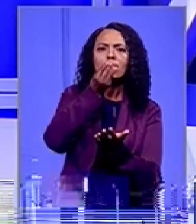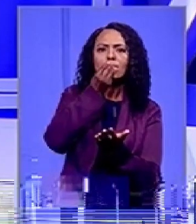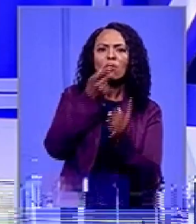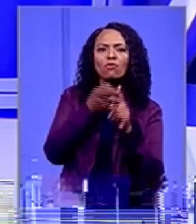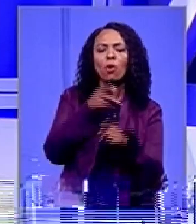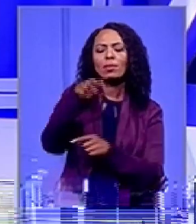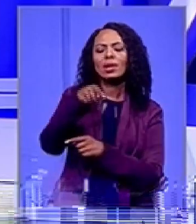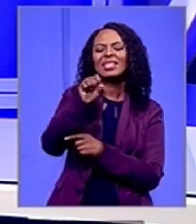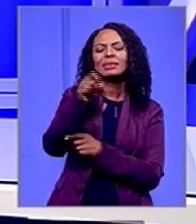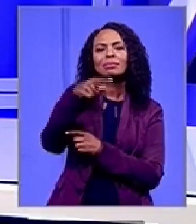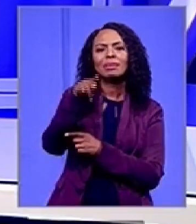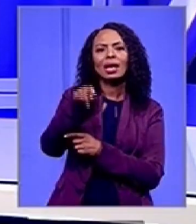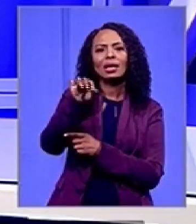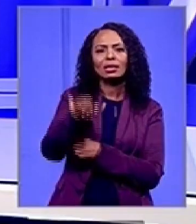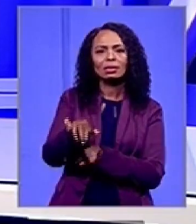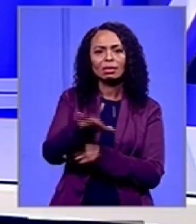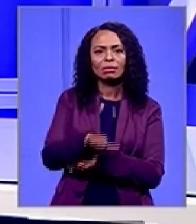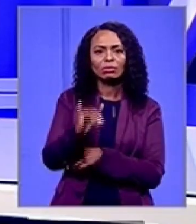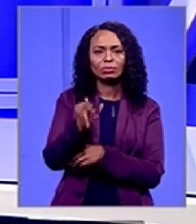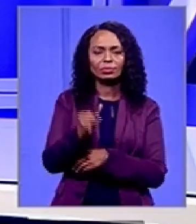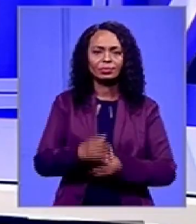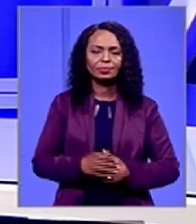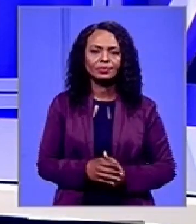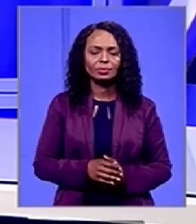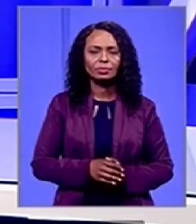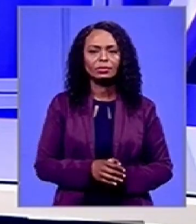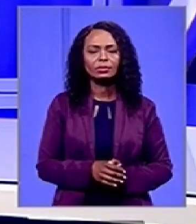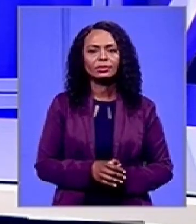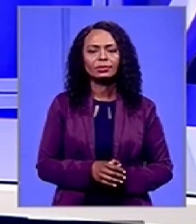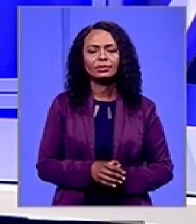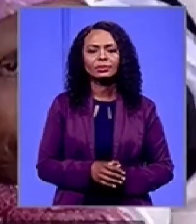tax shopong kwa Tshepisong kwa borwa jwa Johannesburg.